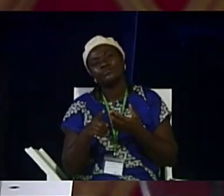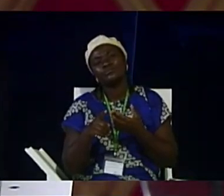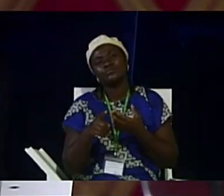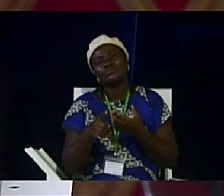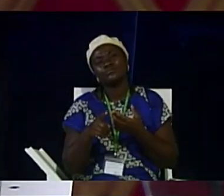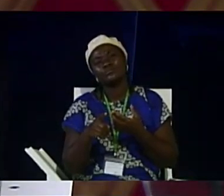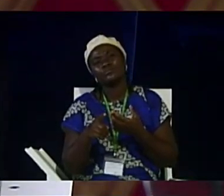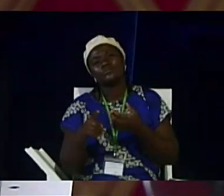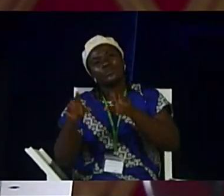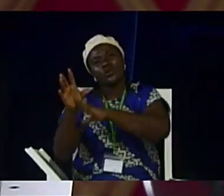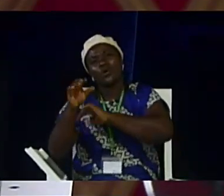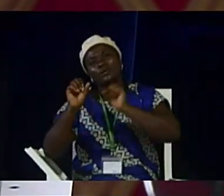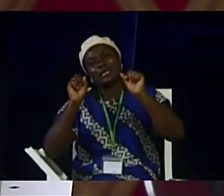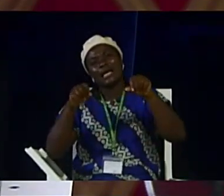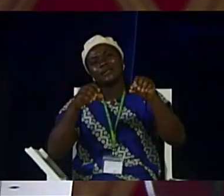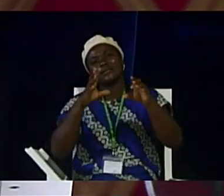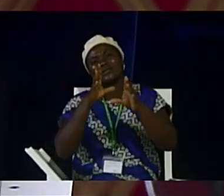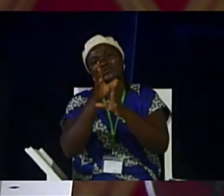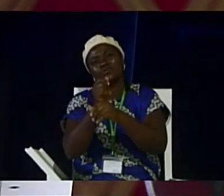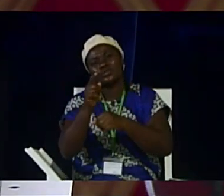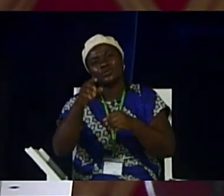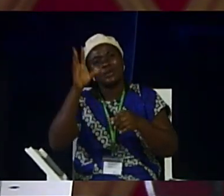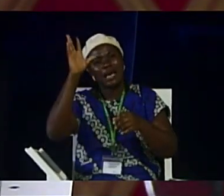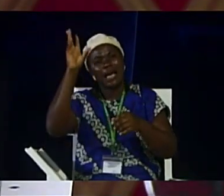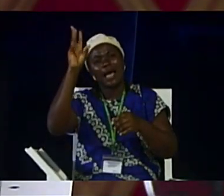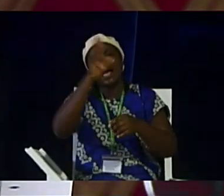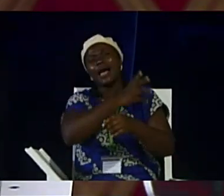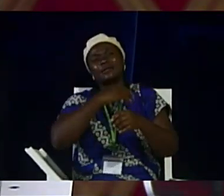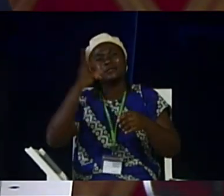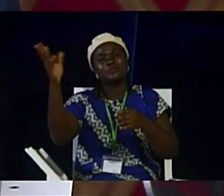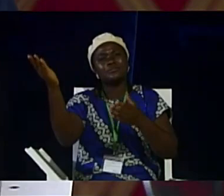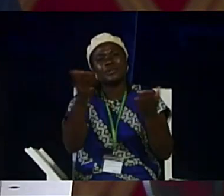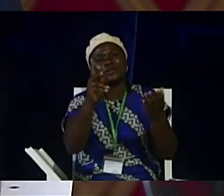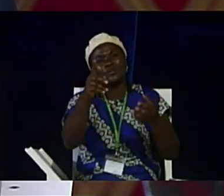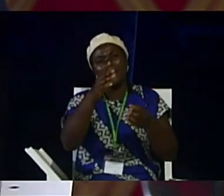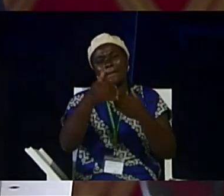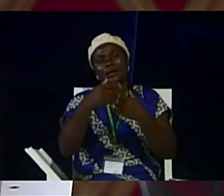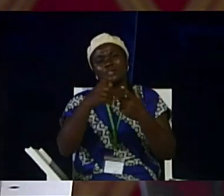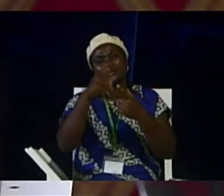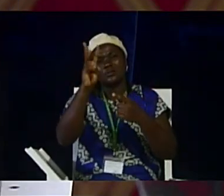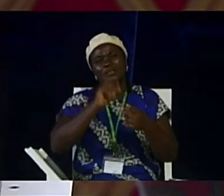and bring you back to himself. The Bible says in